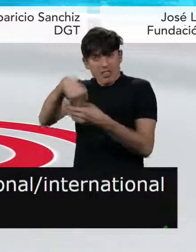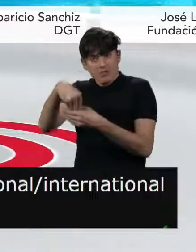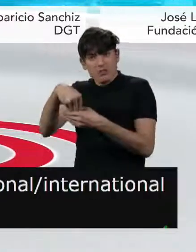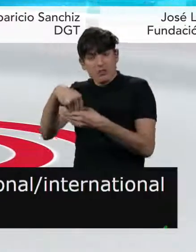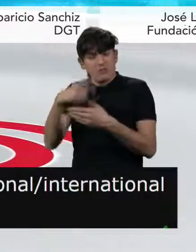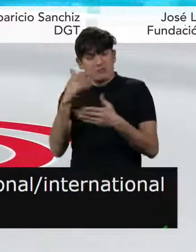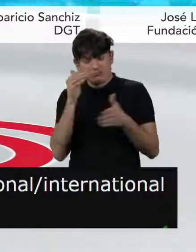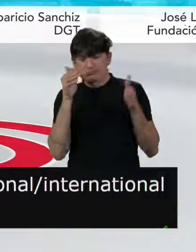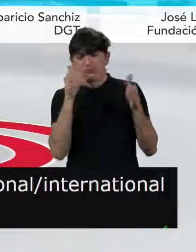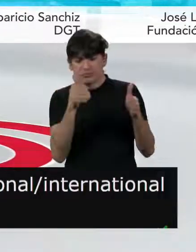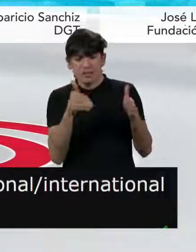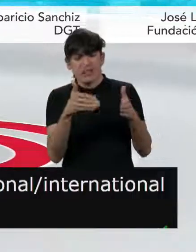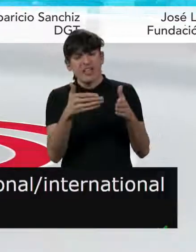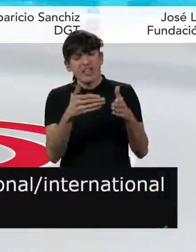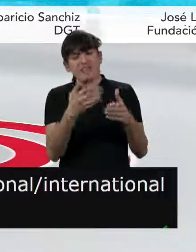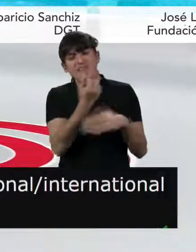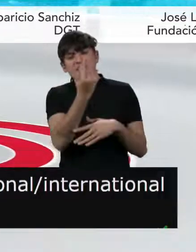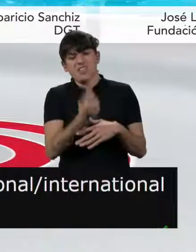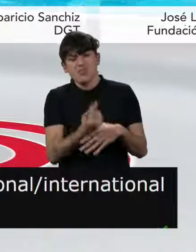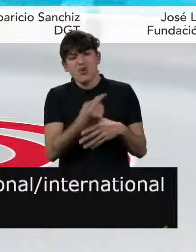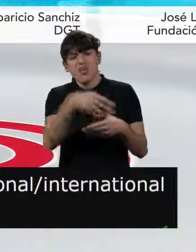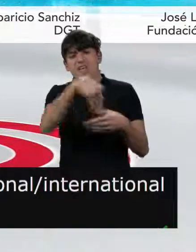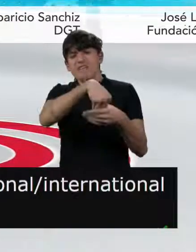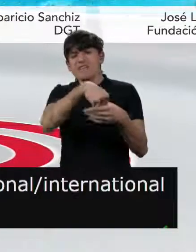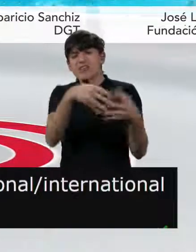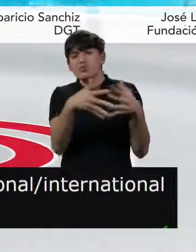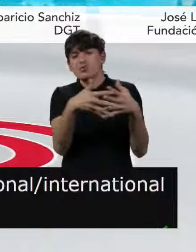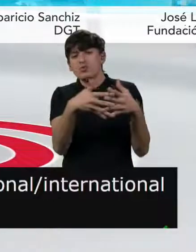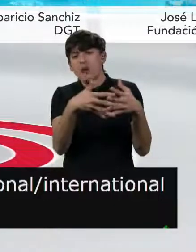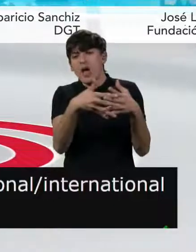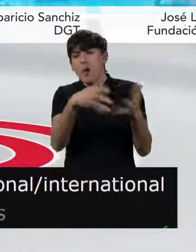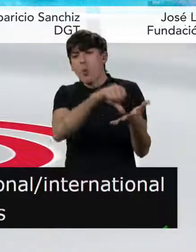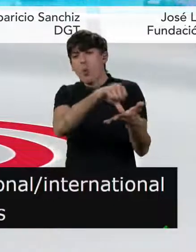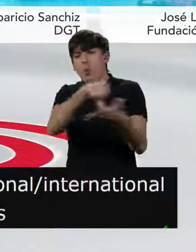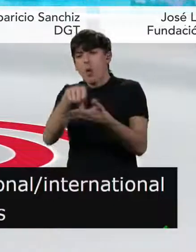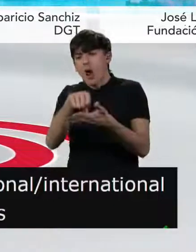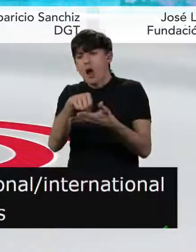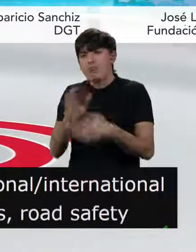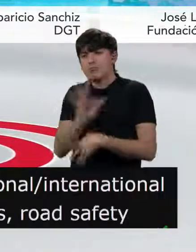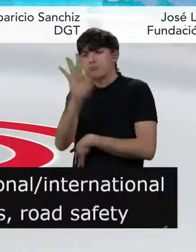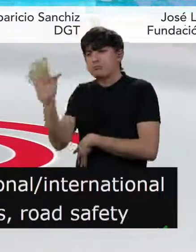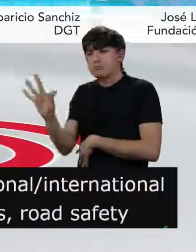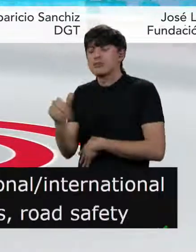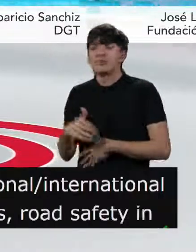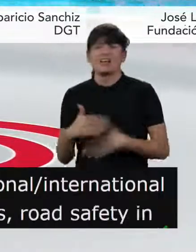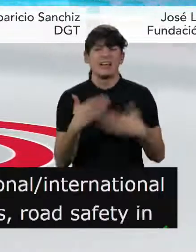safety in our cities, road safety in our cities. You have the floor.